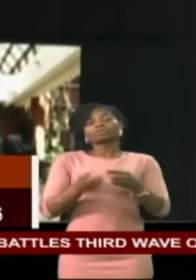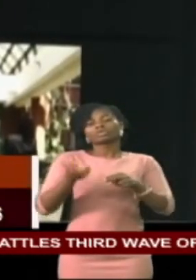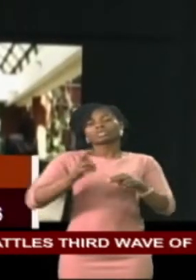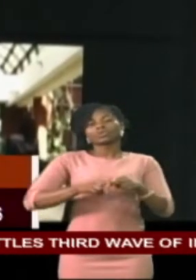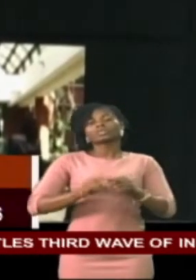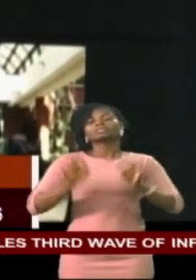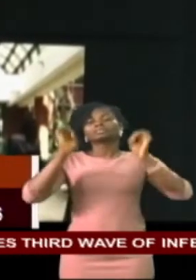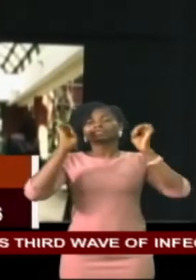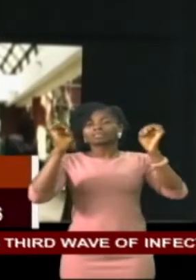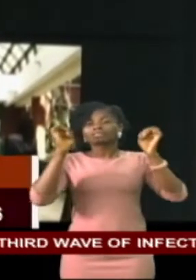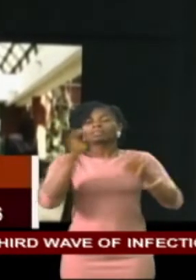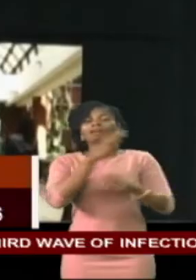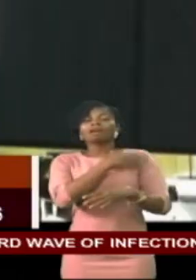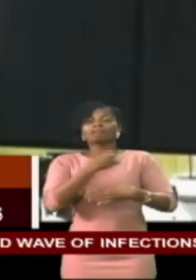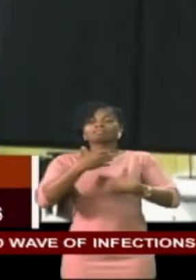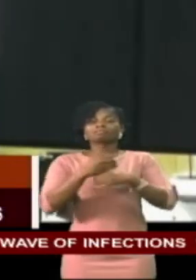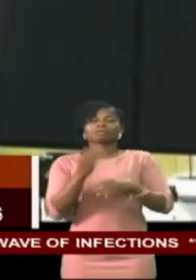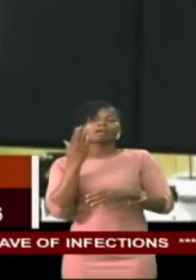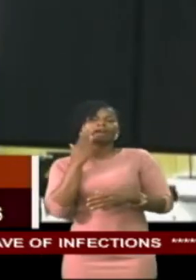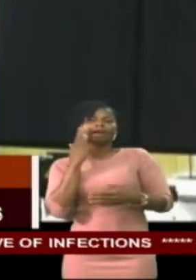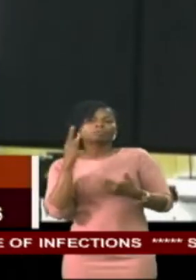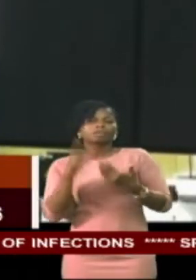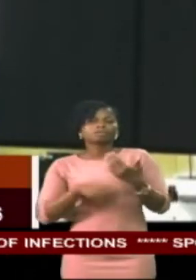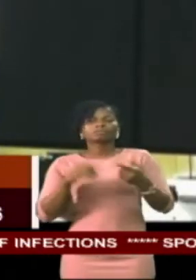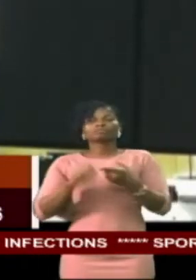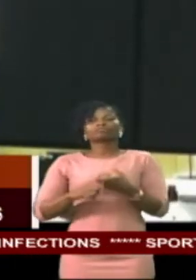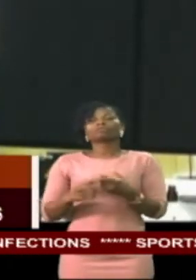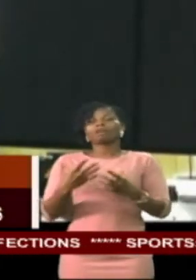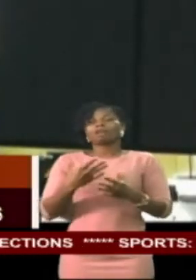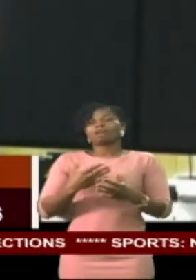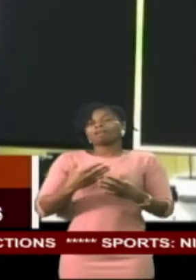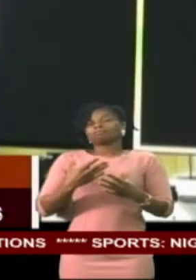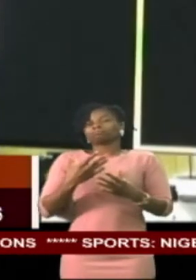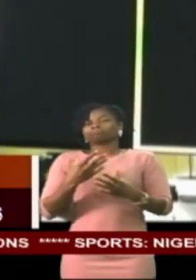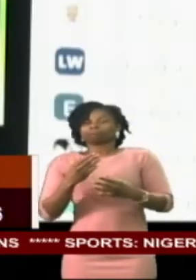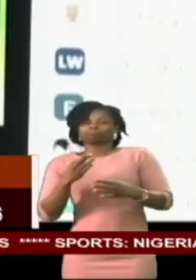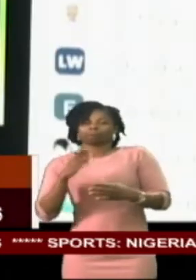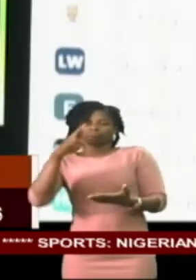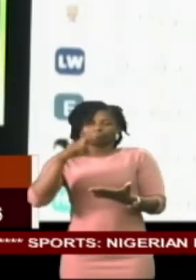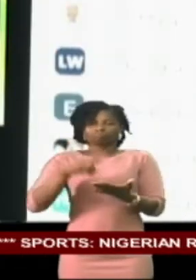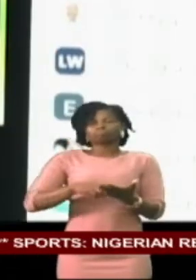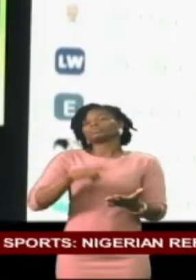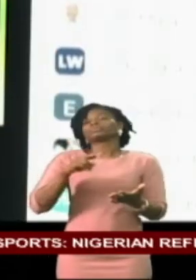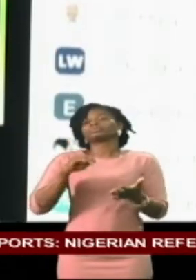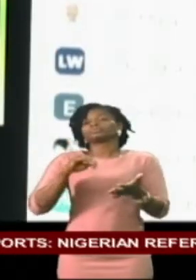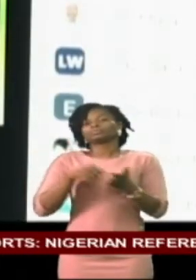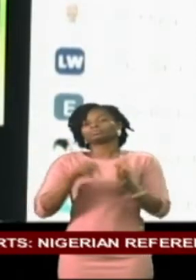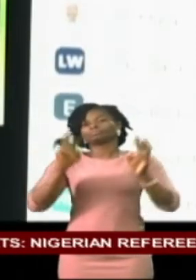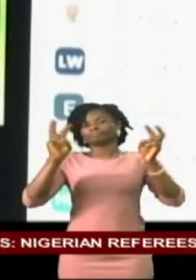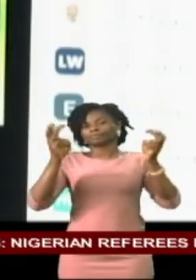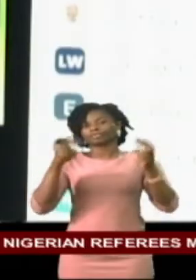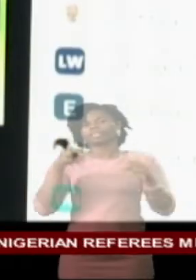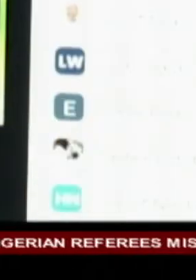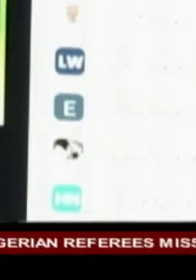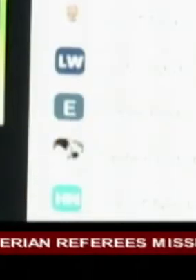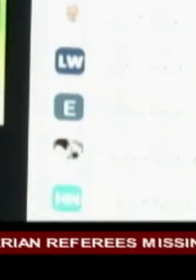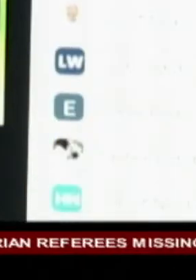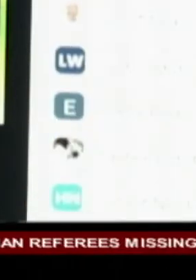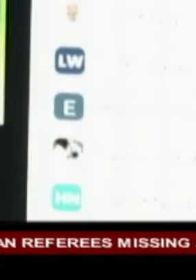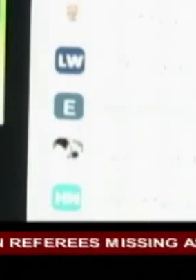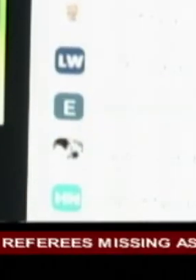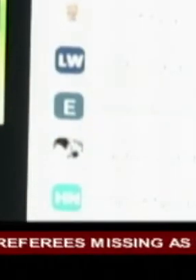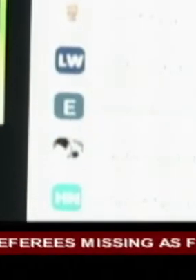awareness campaigns to address flood and erosion in line with resolutions made in the meeting. In Abuja,